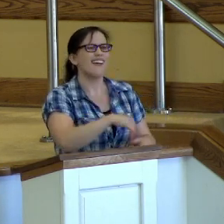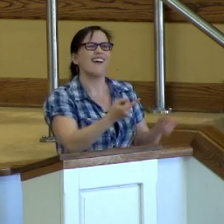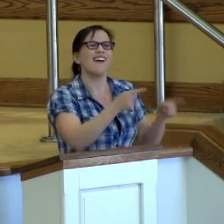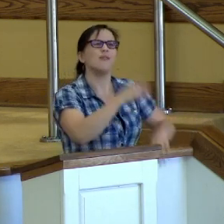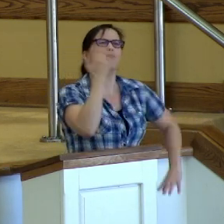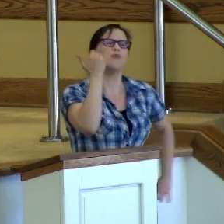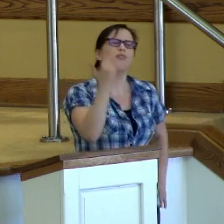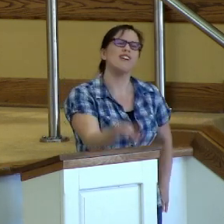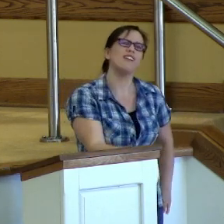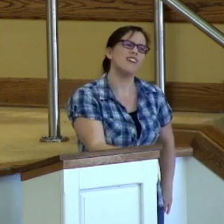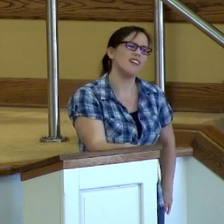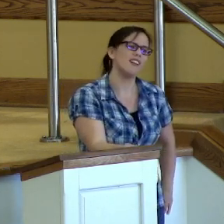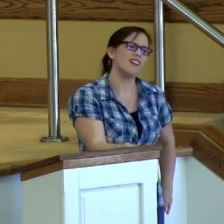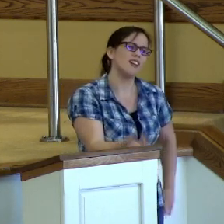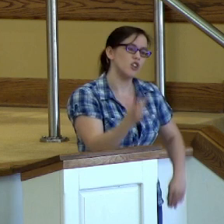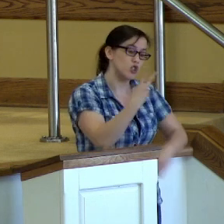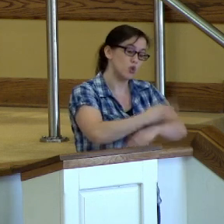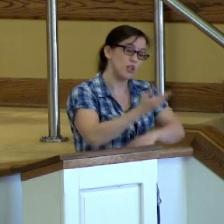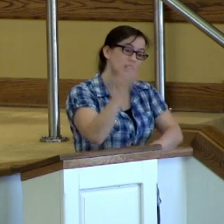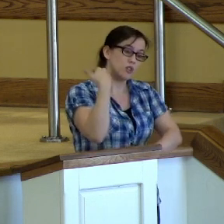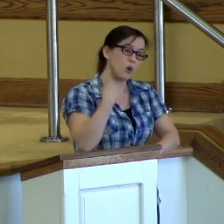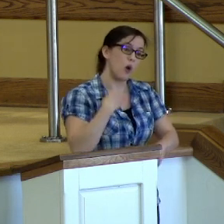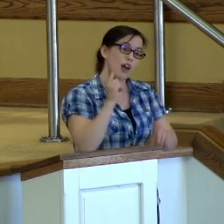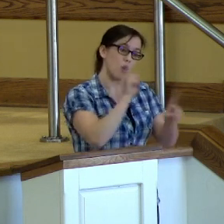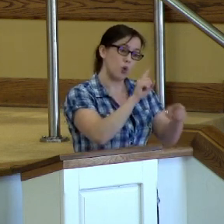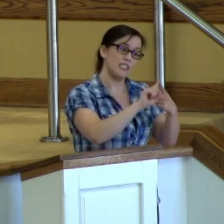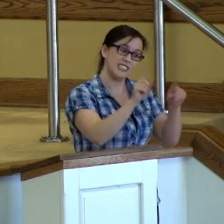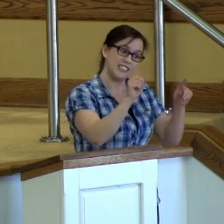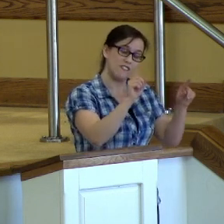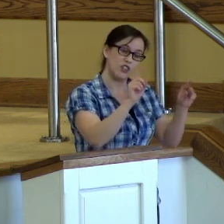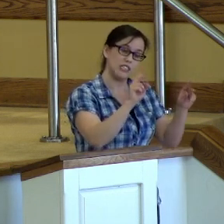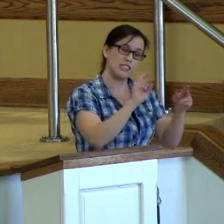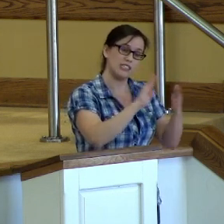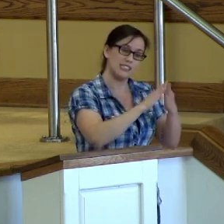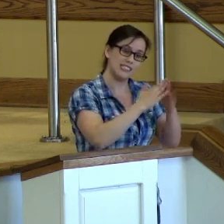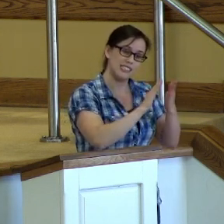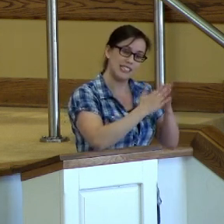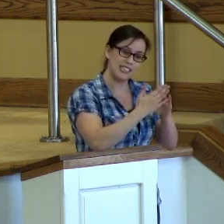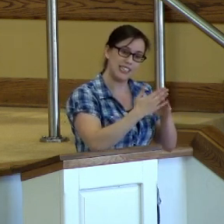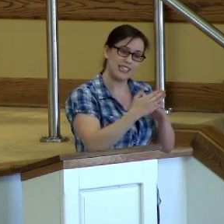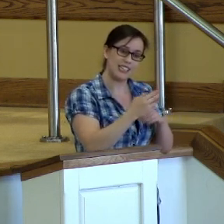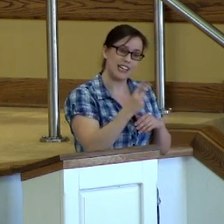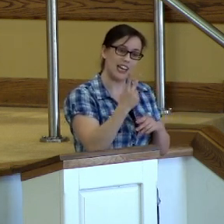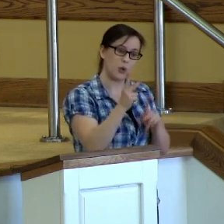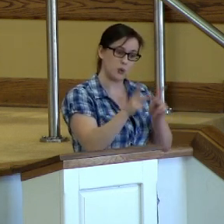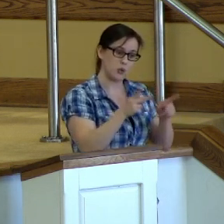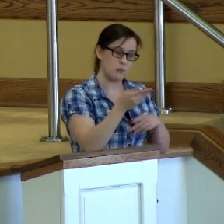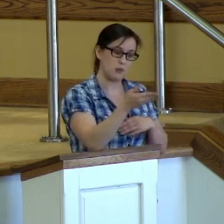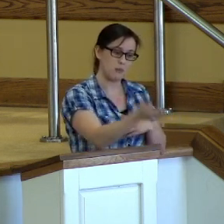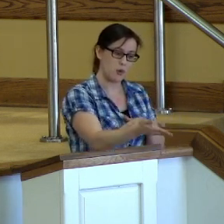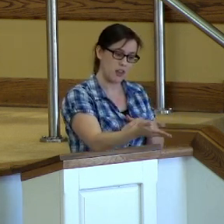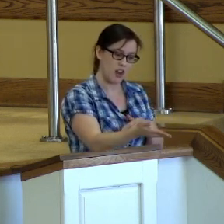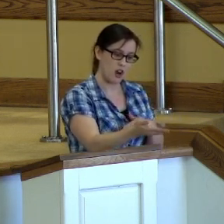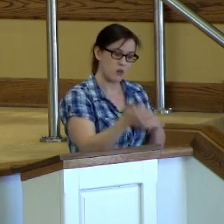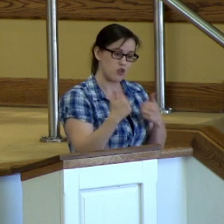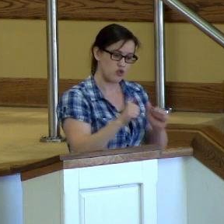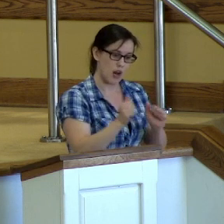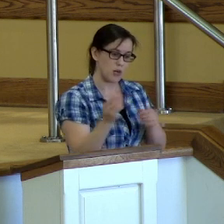earlier, I was up in Moberly with my truck and Sheila and Derek, and we were getting a load of auction